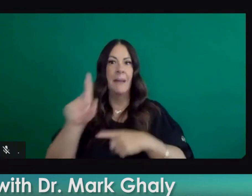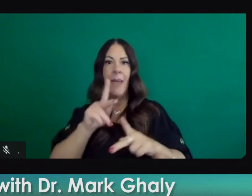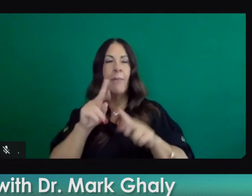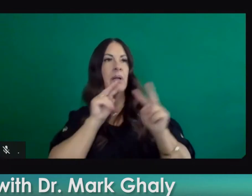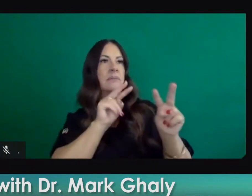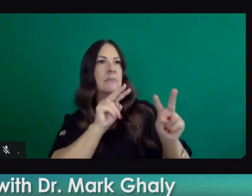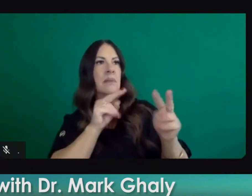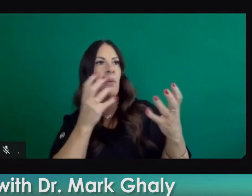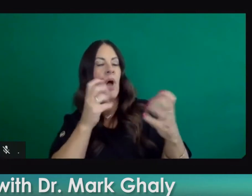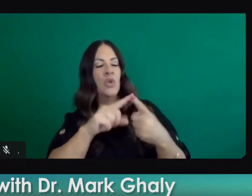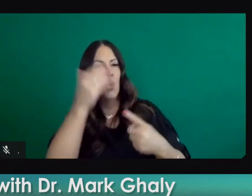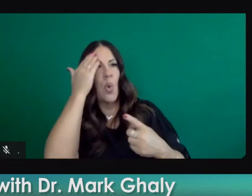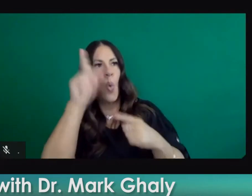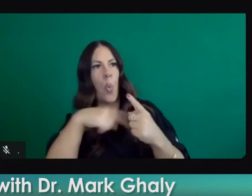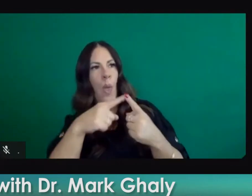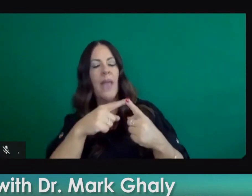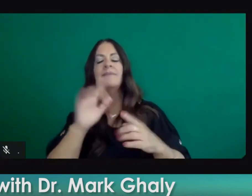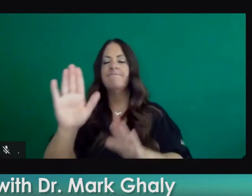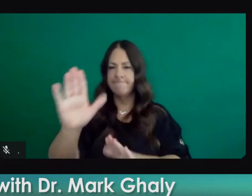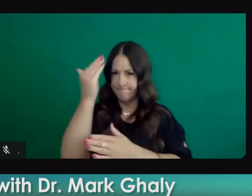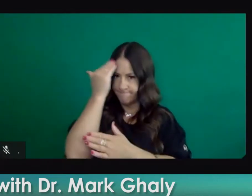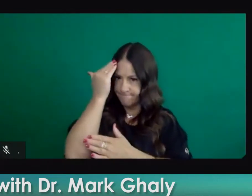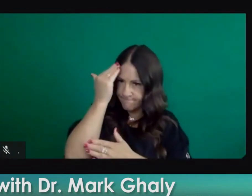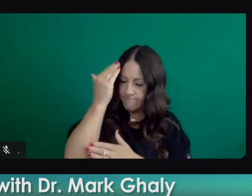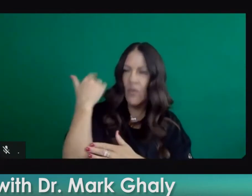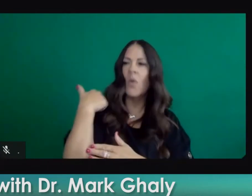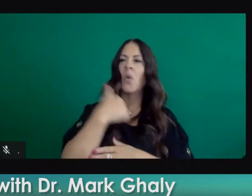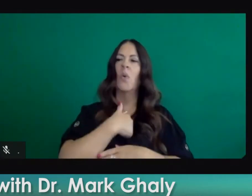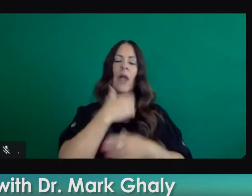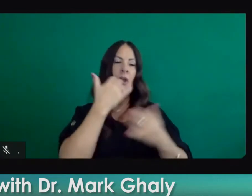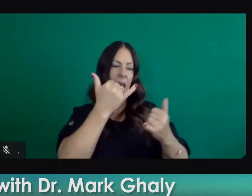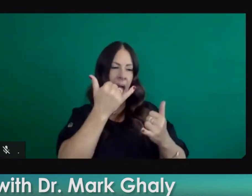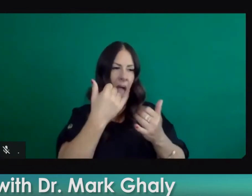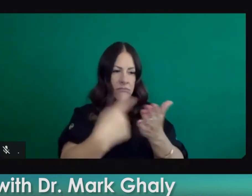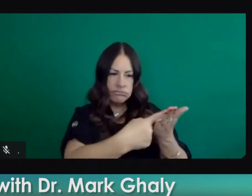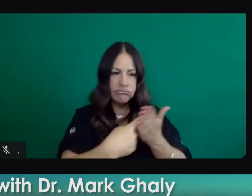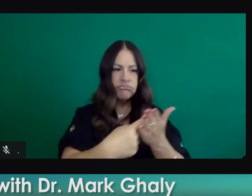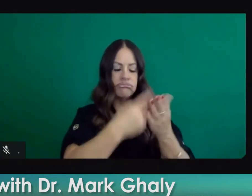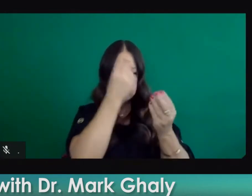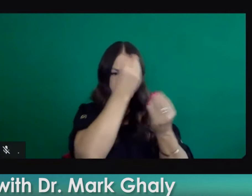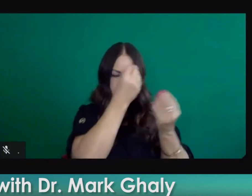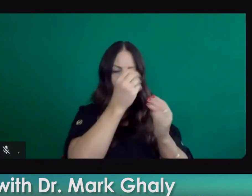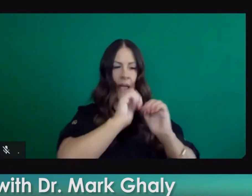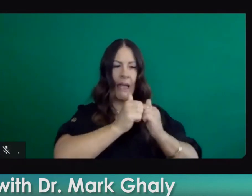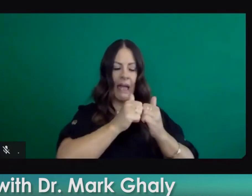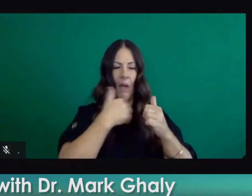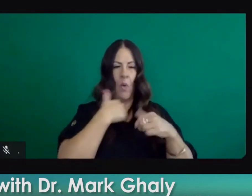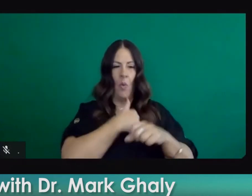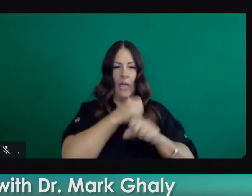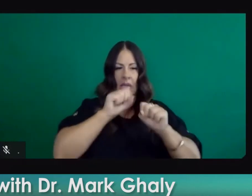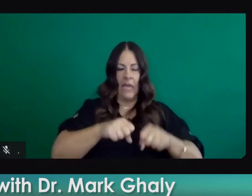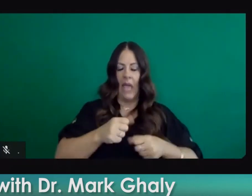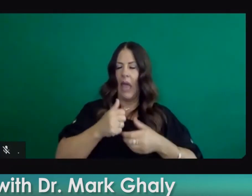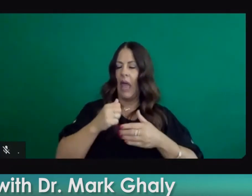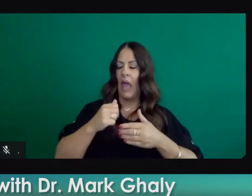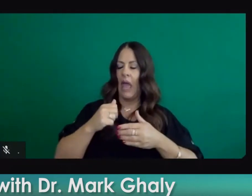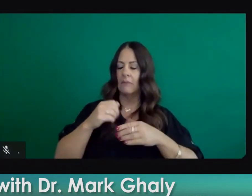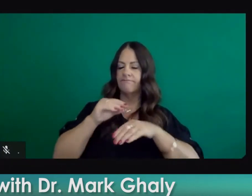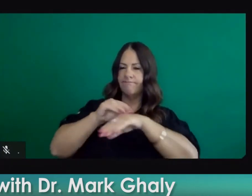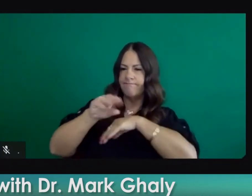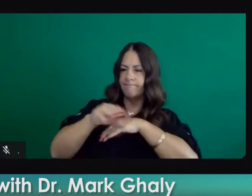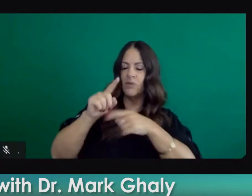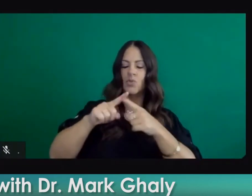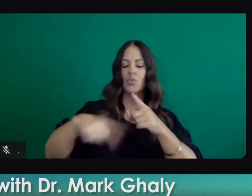we're working with those industries to put out something that's thoughtful, allows us to maintain the rest of our framework in